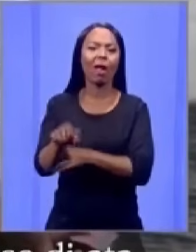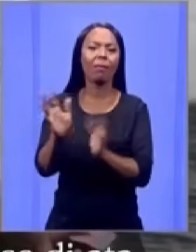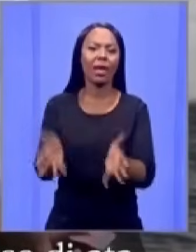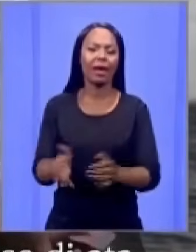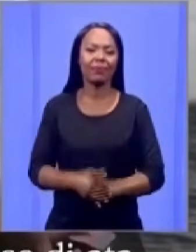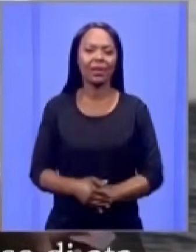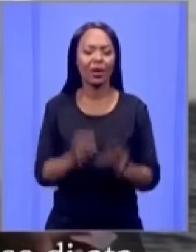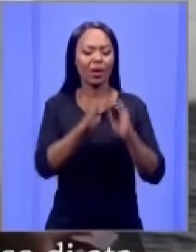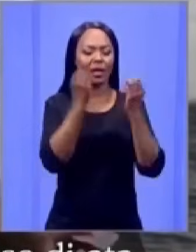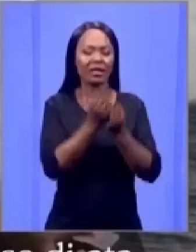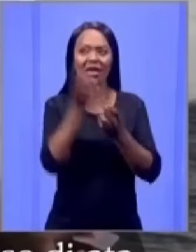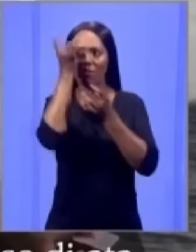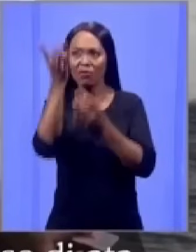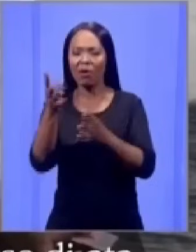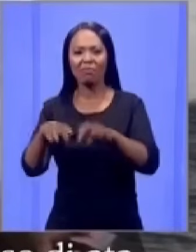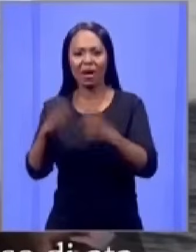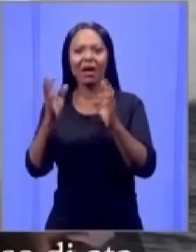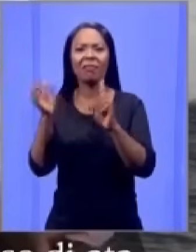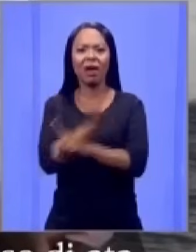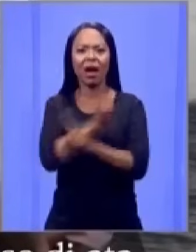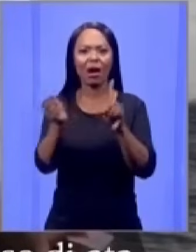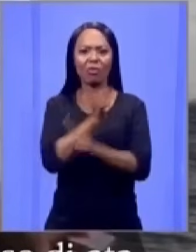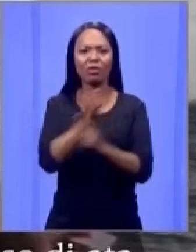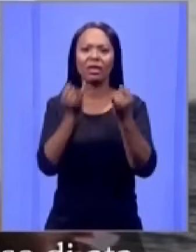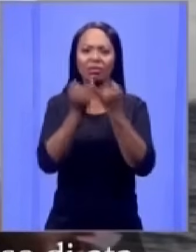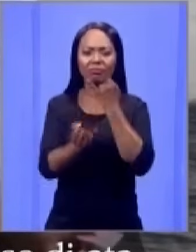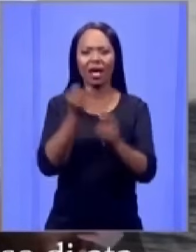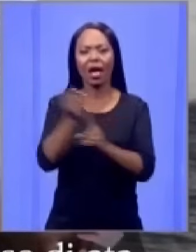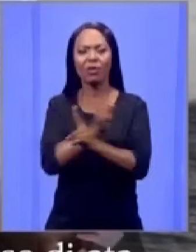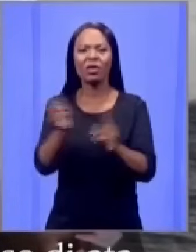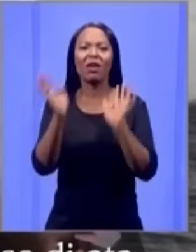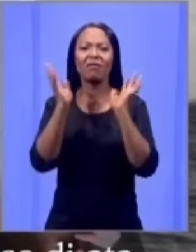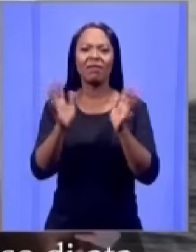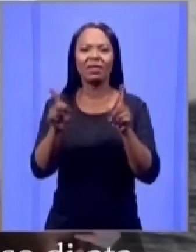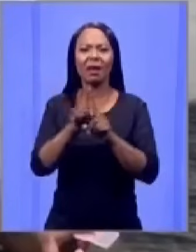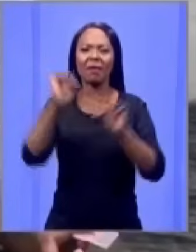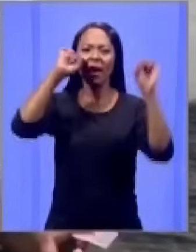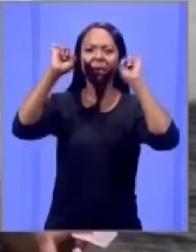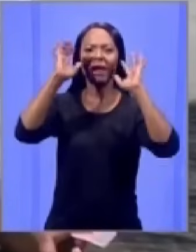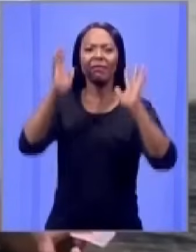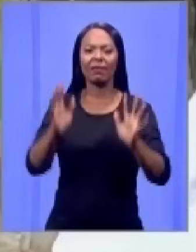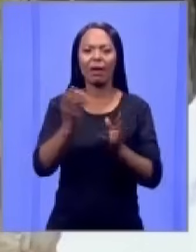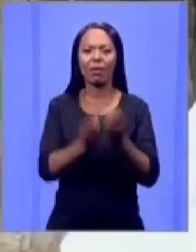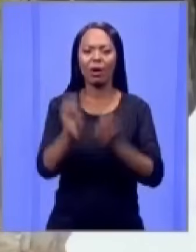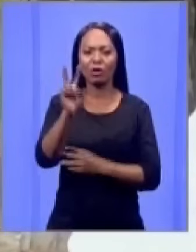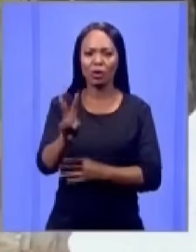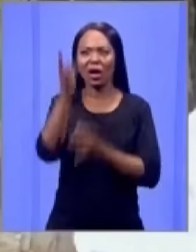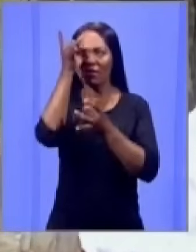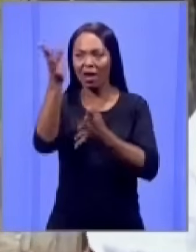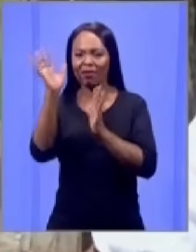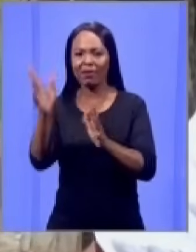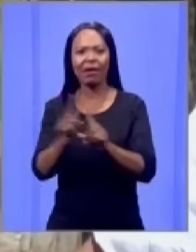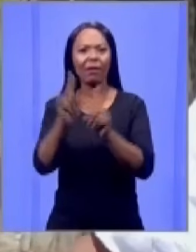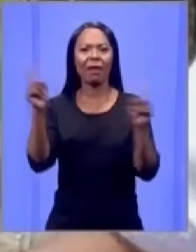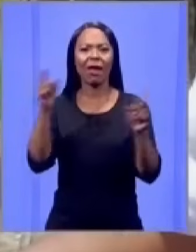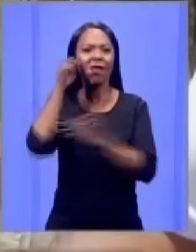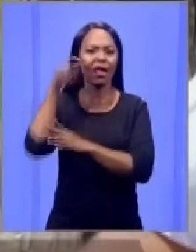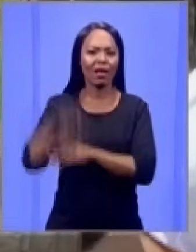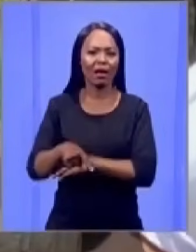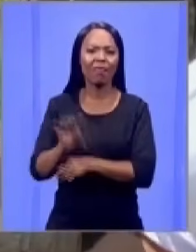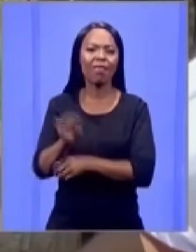hlahlela dinyewe tsa peto, tlhekatlheko le ho otla diketsahalong tse akgang ka hare bana ba babedi. The 7-year-old